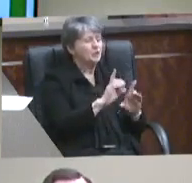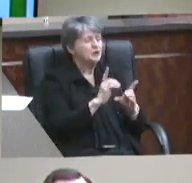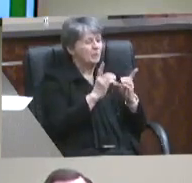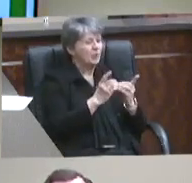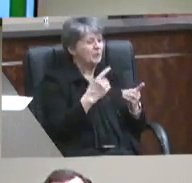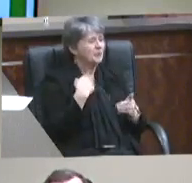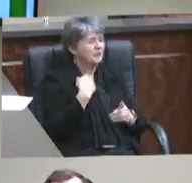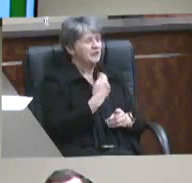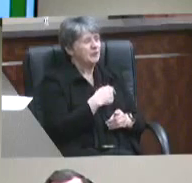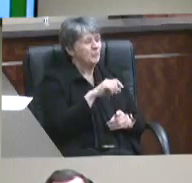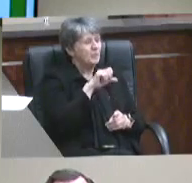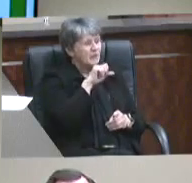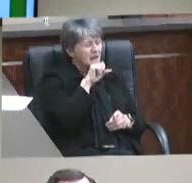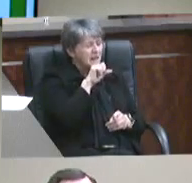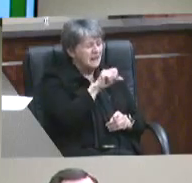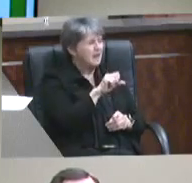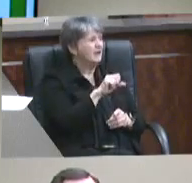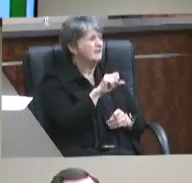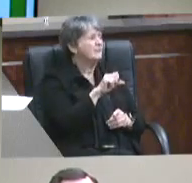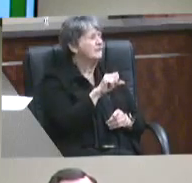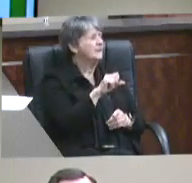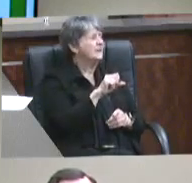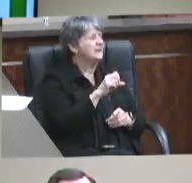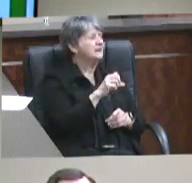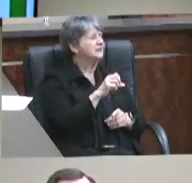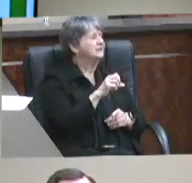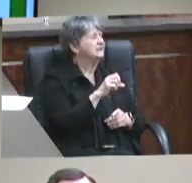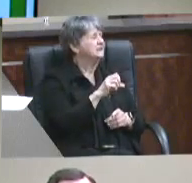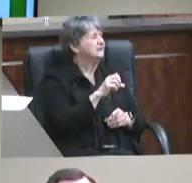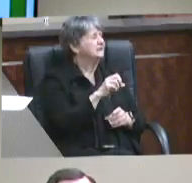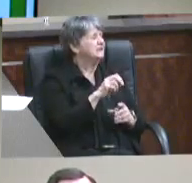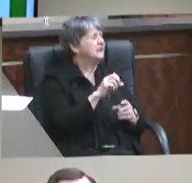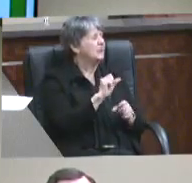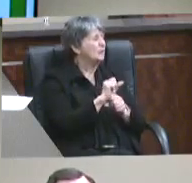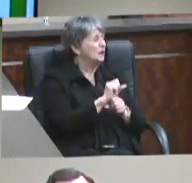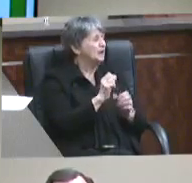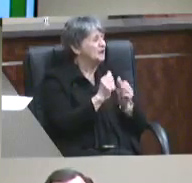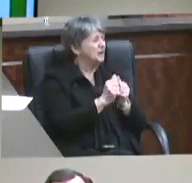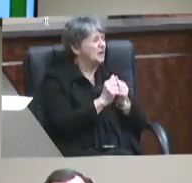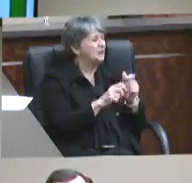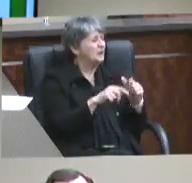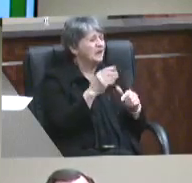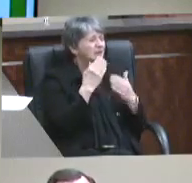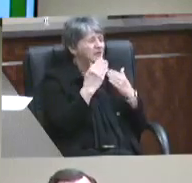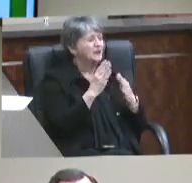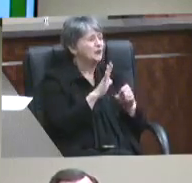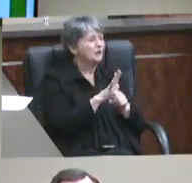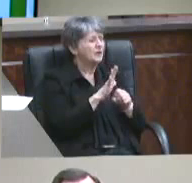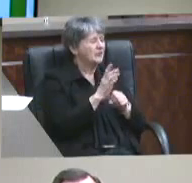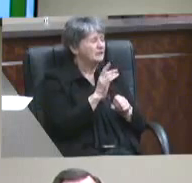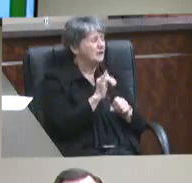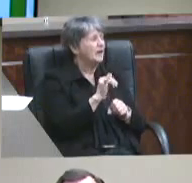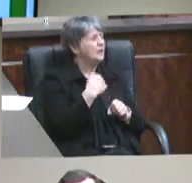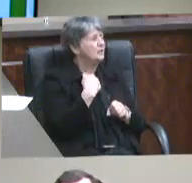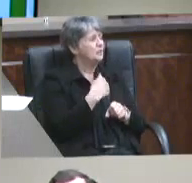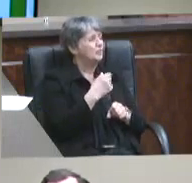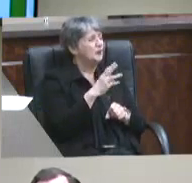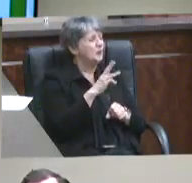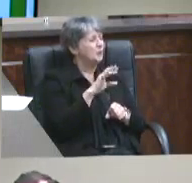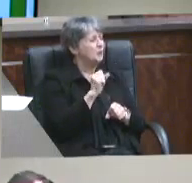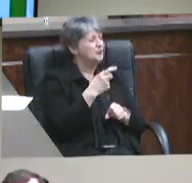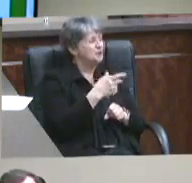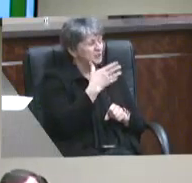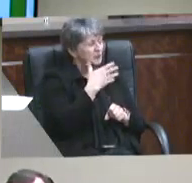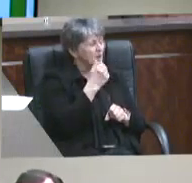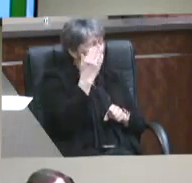love the Barkman Kaiser Safety Complex and partnership also. Can't thank you enough for that. And we wish you the best and know that